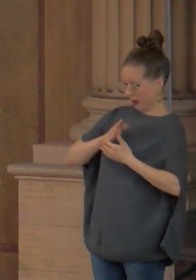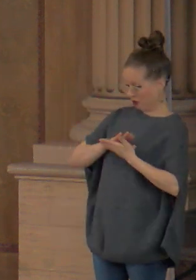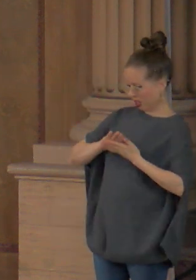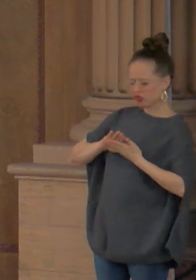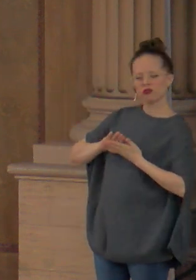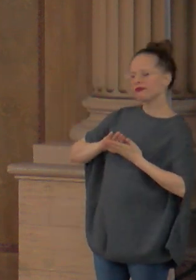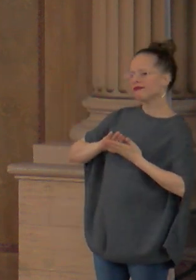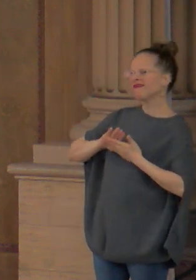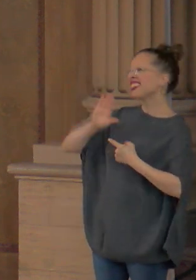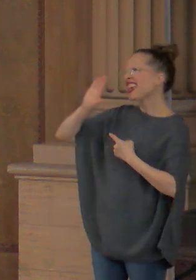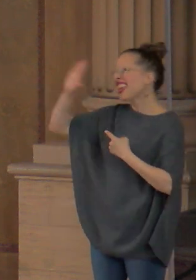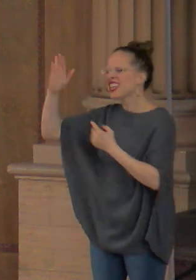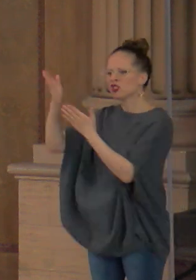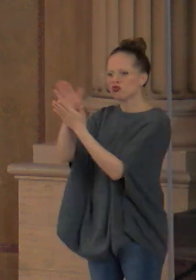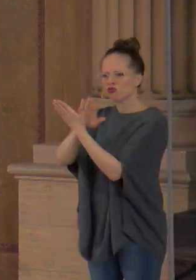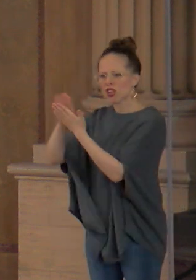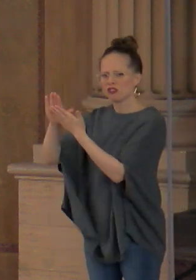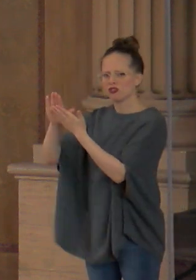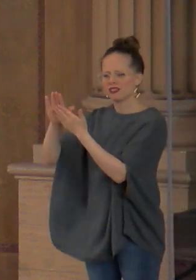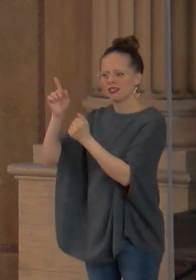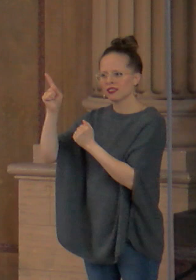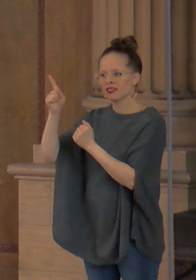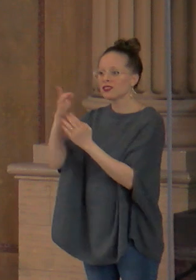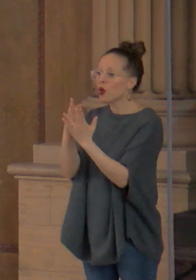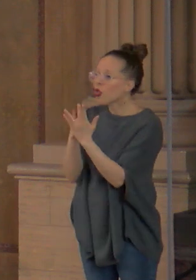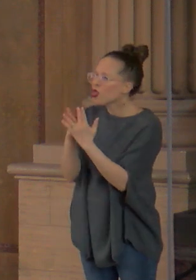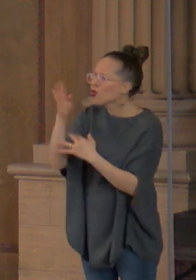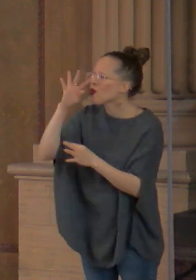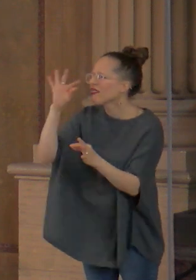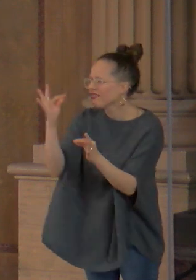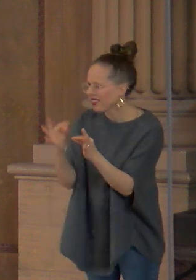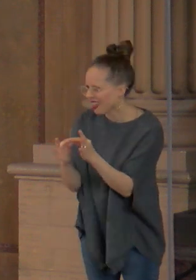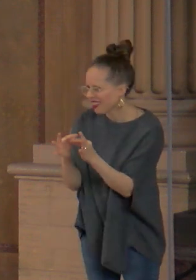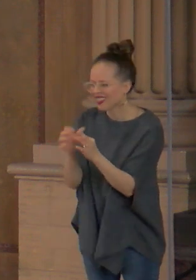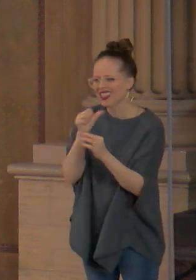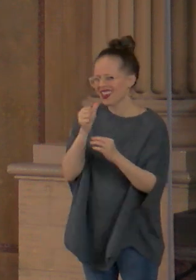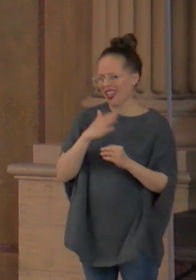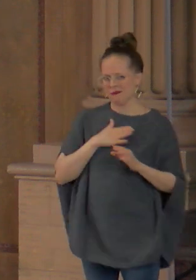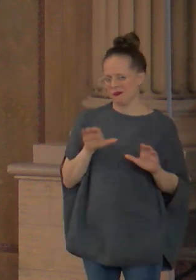but through the righteousness of Jesus and we get it by faith not by the things we do.